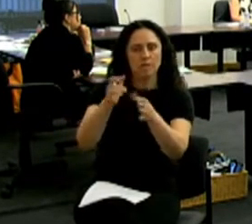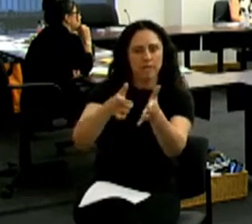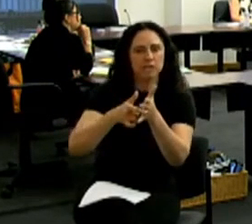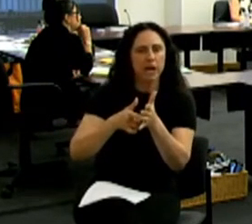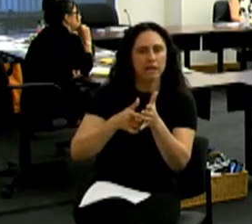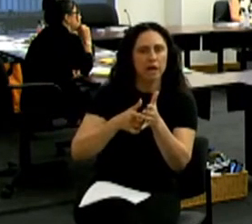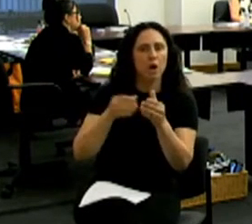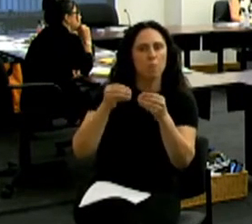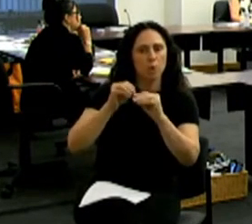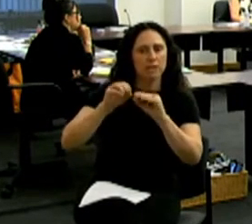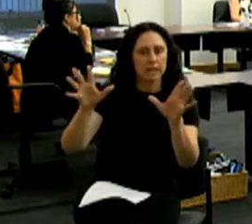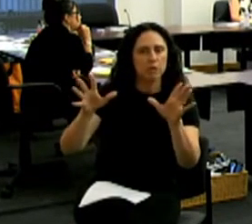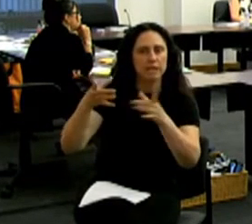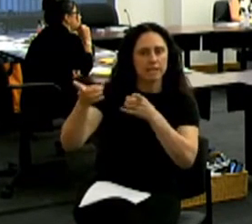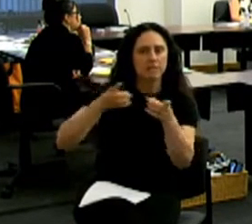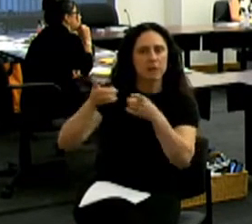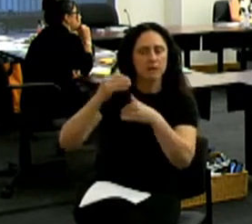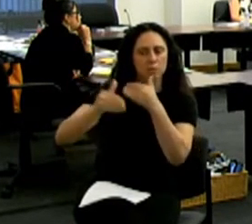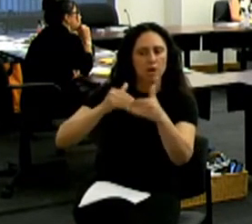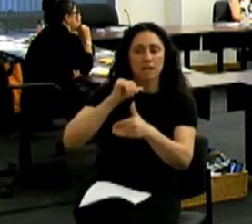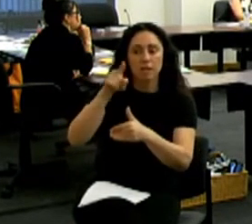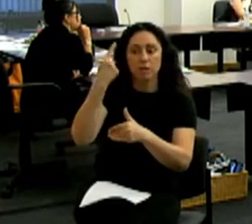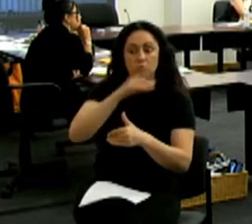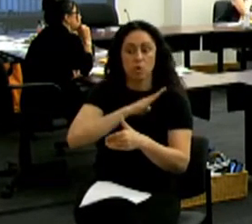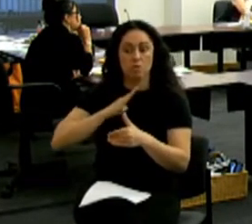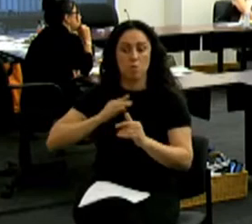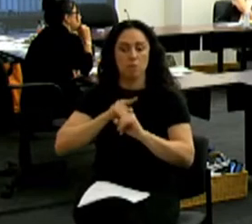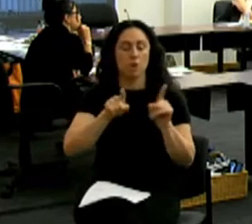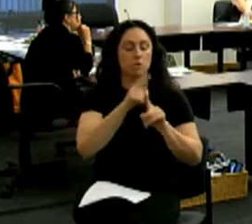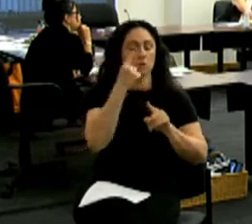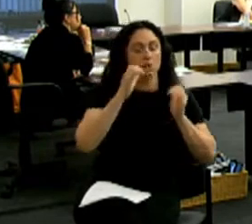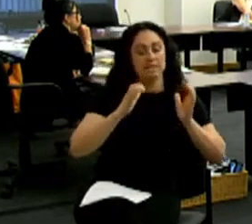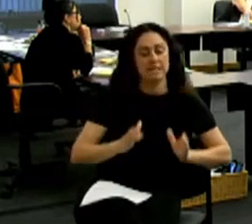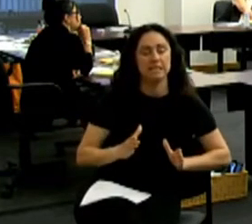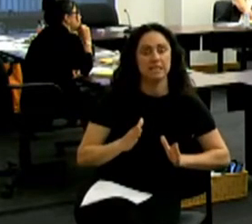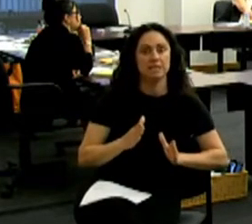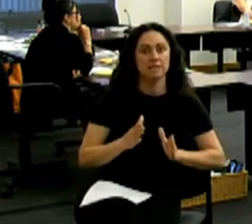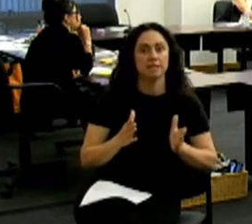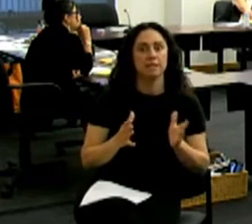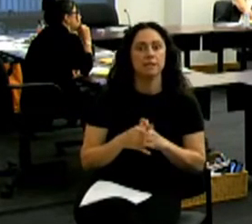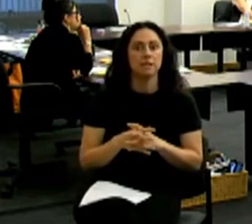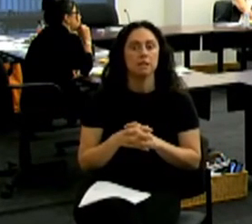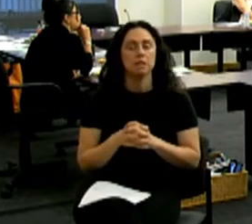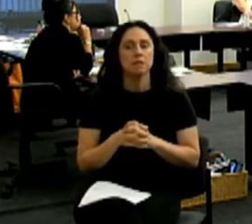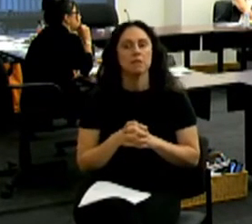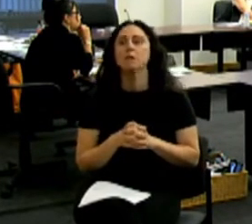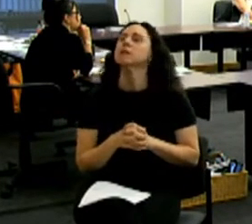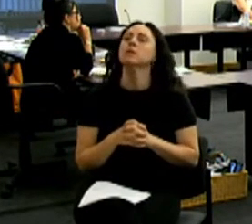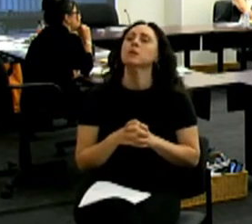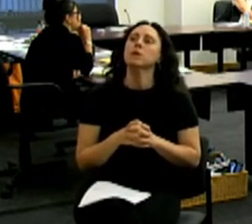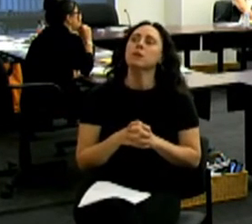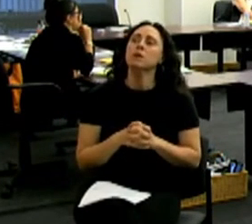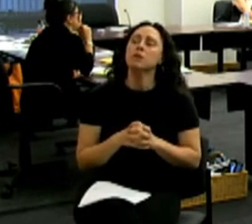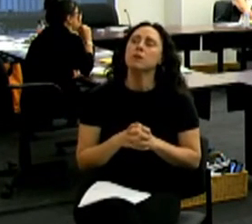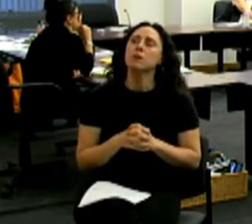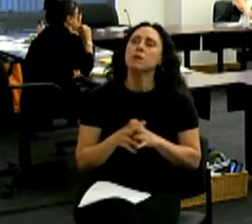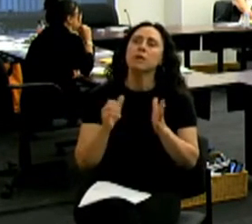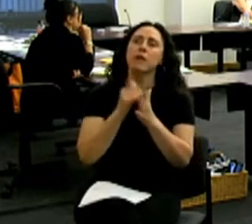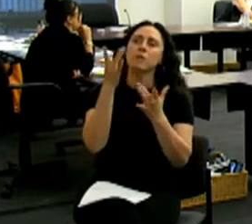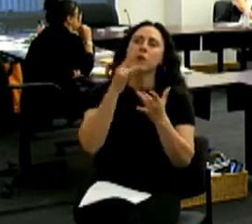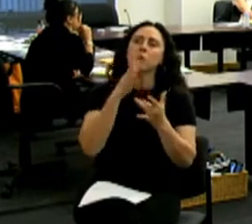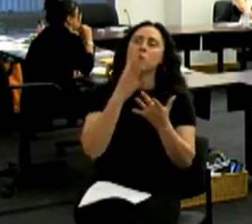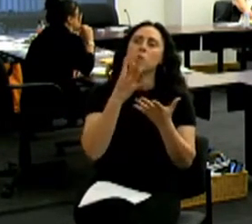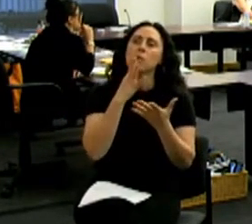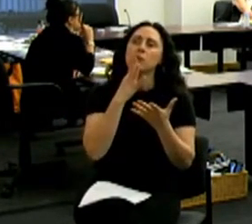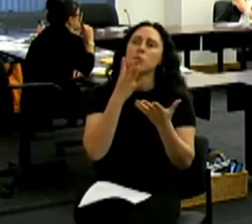more clearly defined process, not only for board members, but for citizens if they want to get something on the agenda. So that's why I wanted to